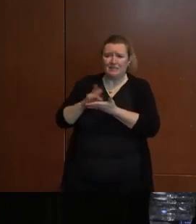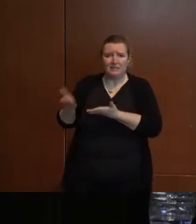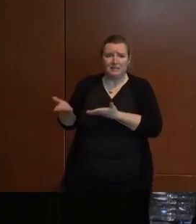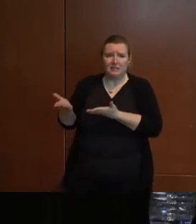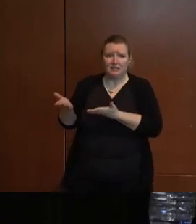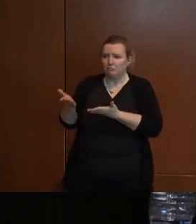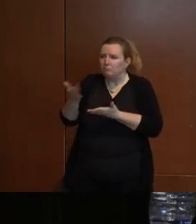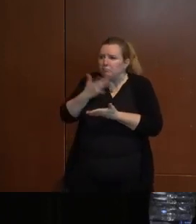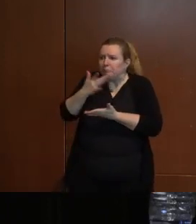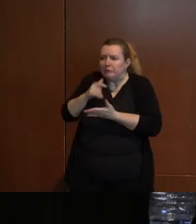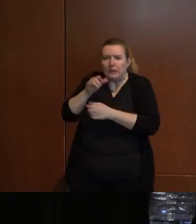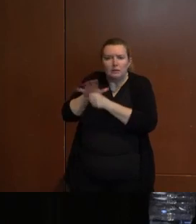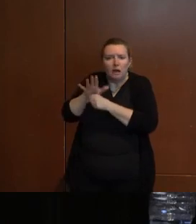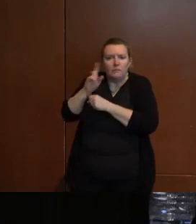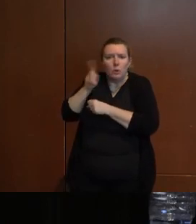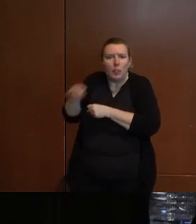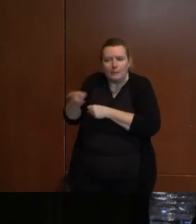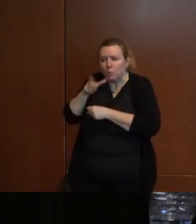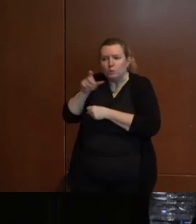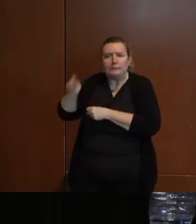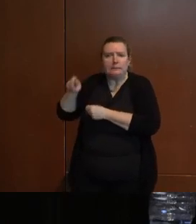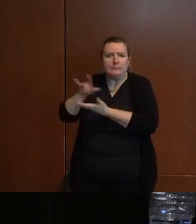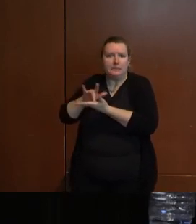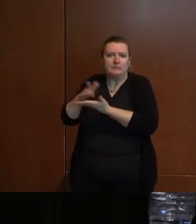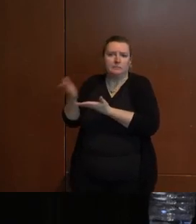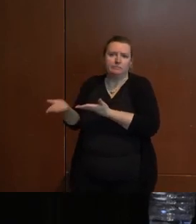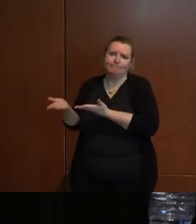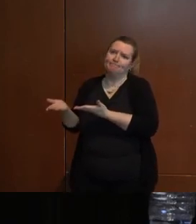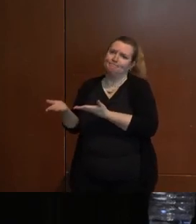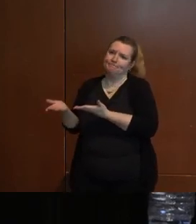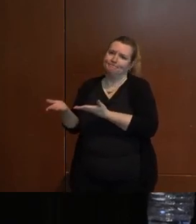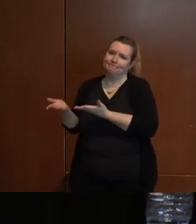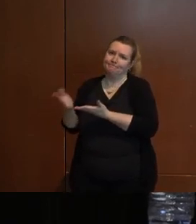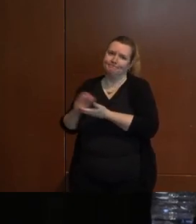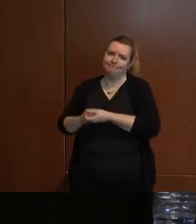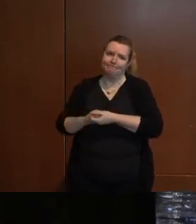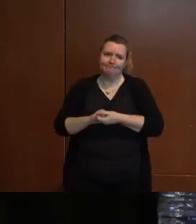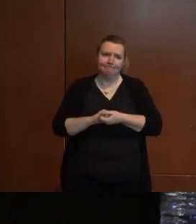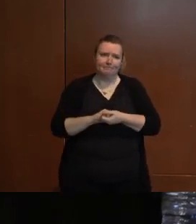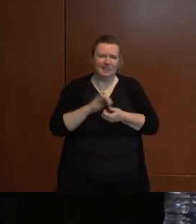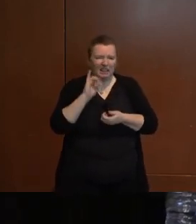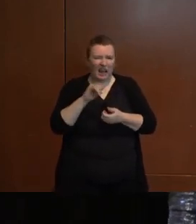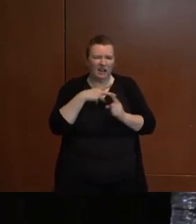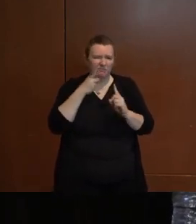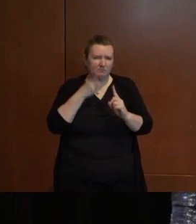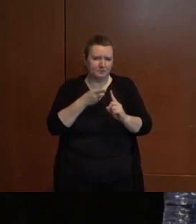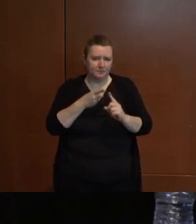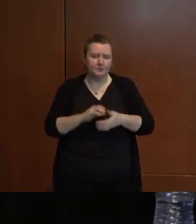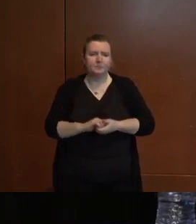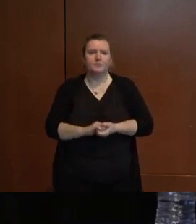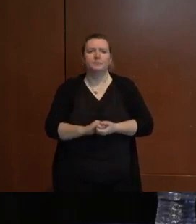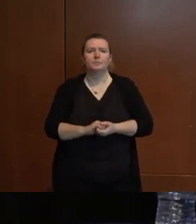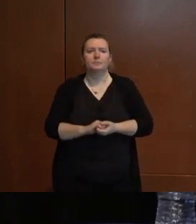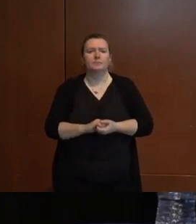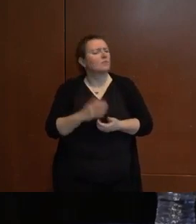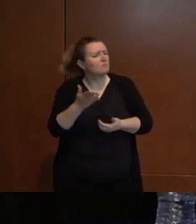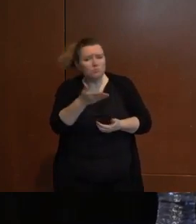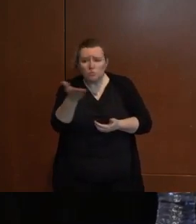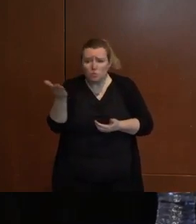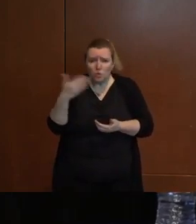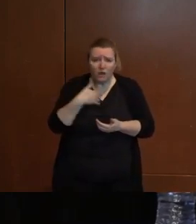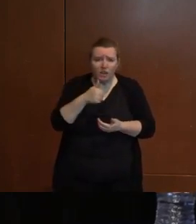medication, which we still don't know whether it will work or not. Is it preventive use of it by a